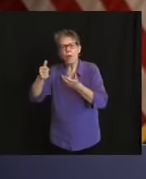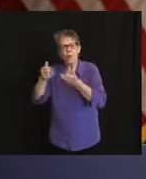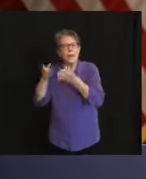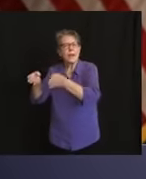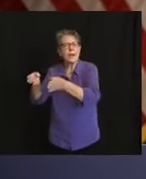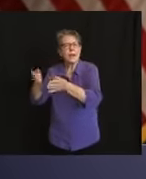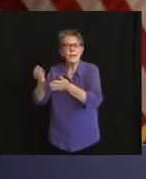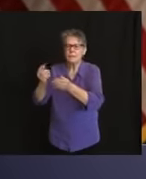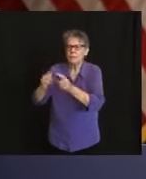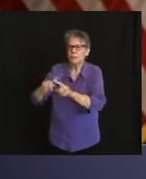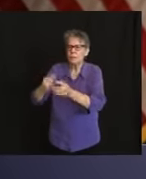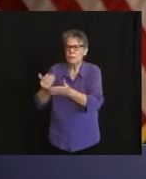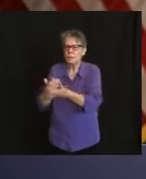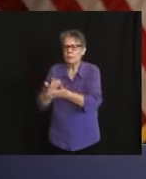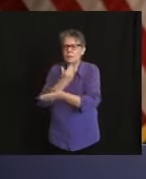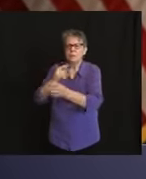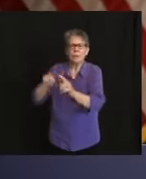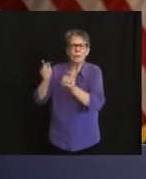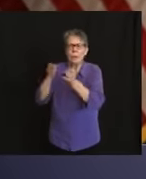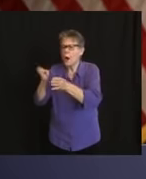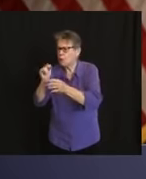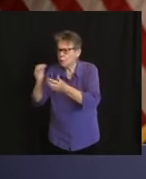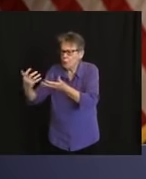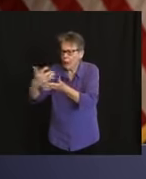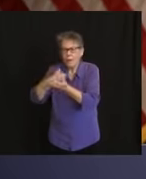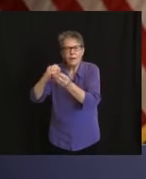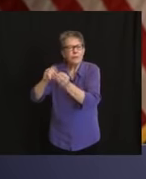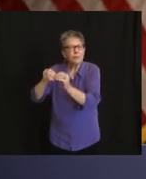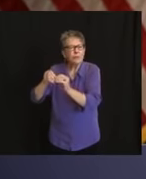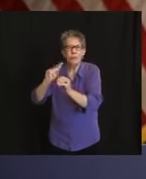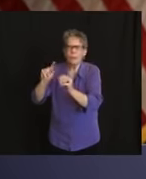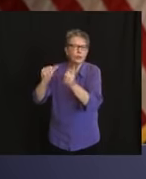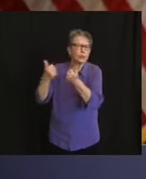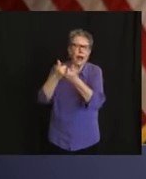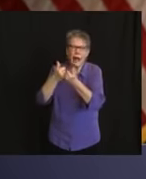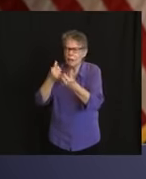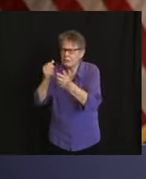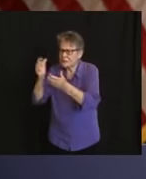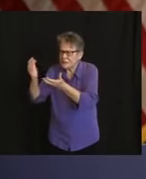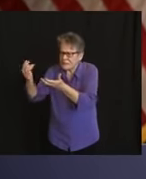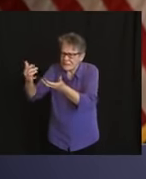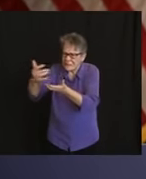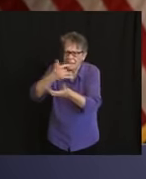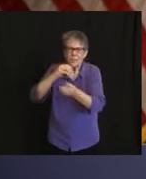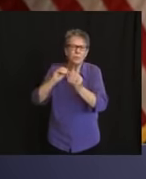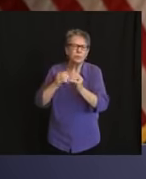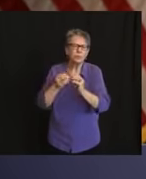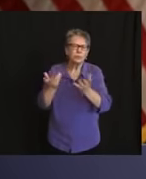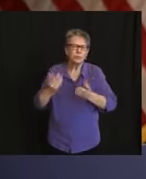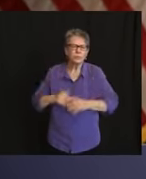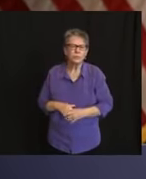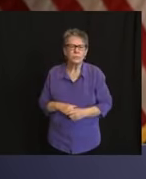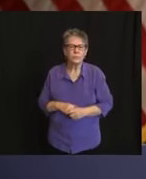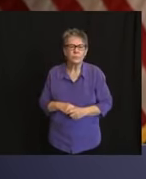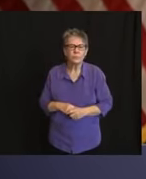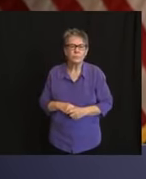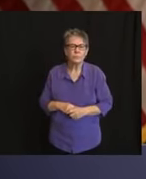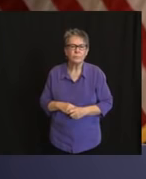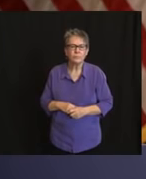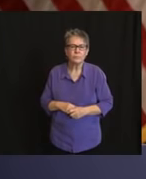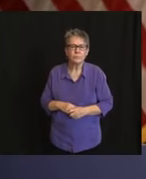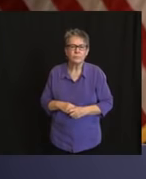the information that we, loved ones, and others, members of the media, to your credit, have been asking them to do that. And that secondly,